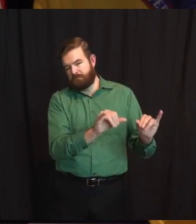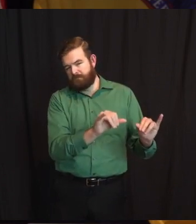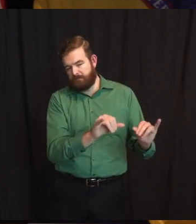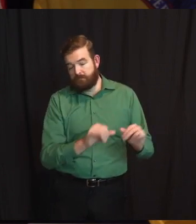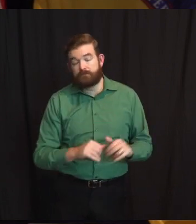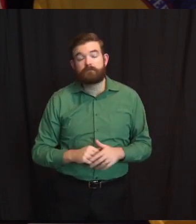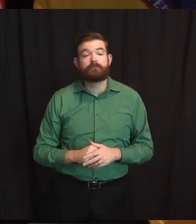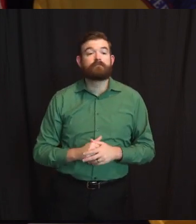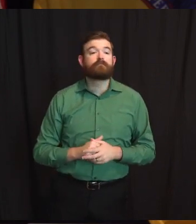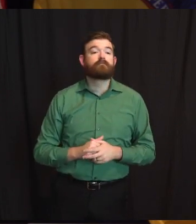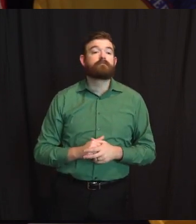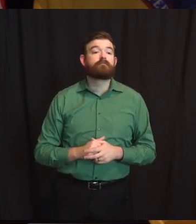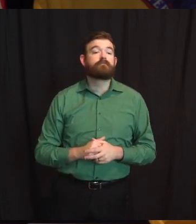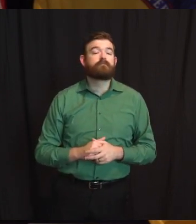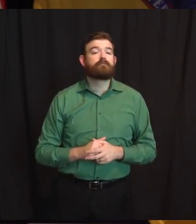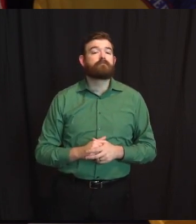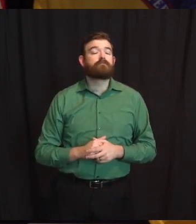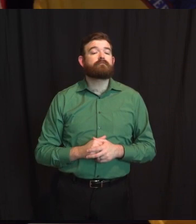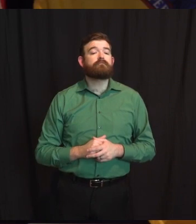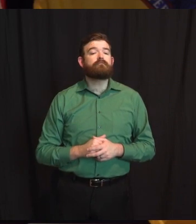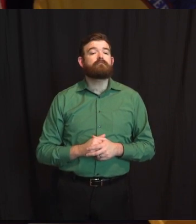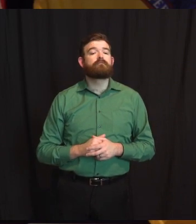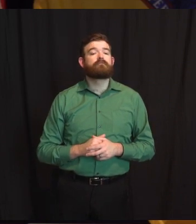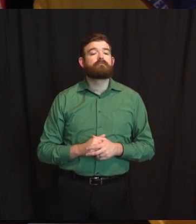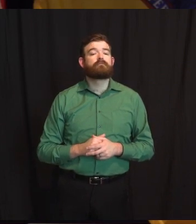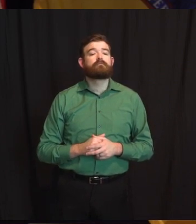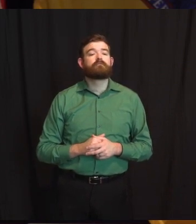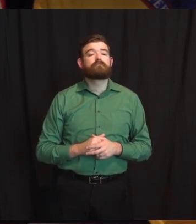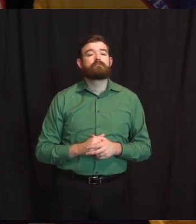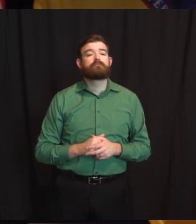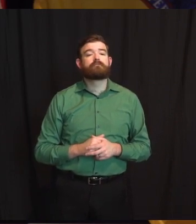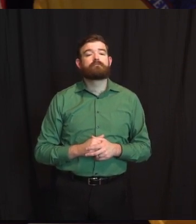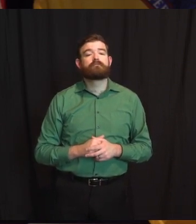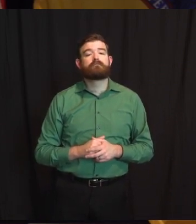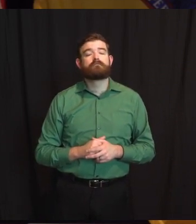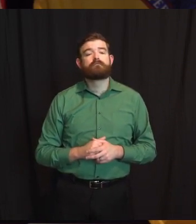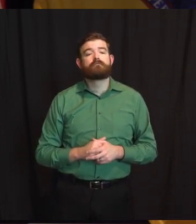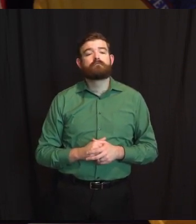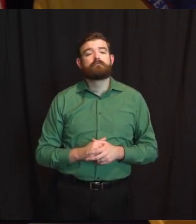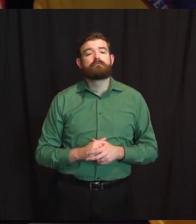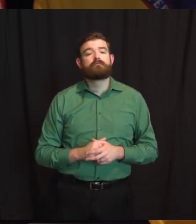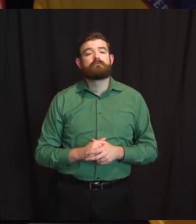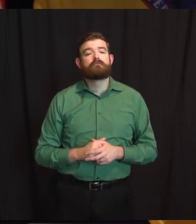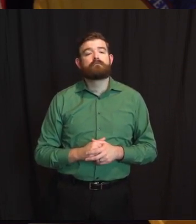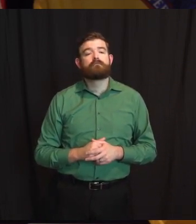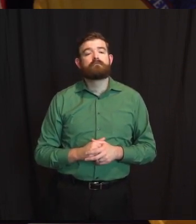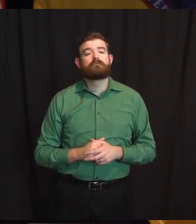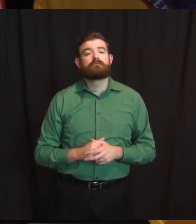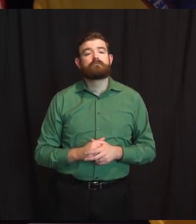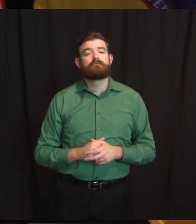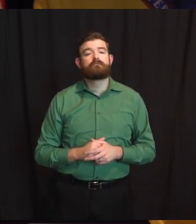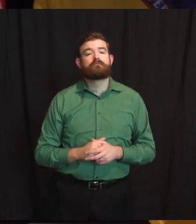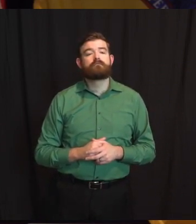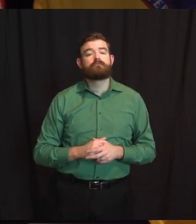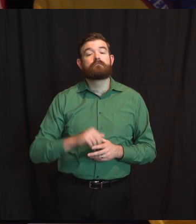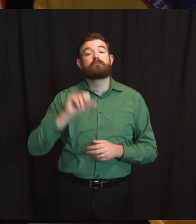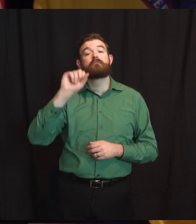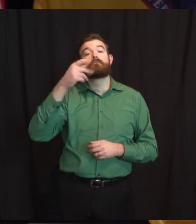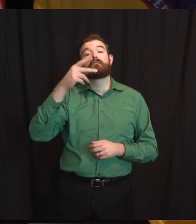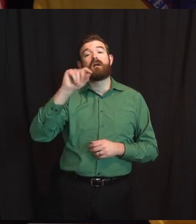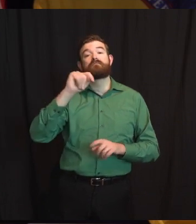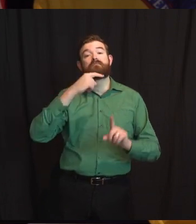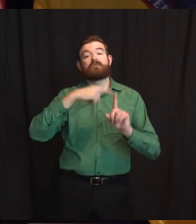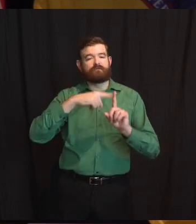When you look at the spot positivity rate for May 12th, New Jersey overall has a rate of 22%. In the north, it